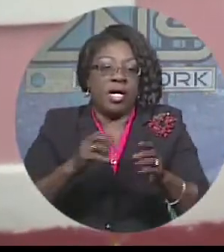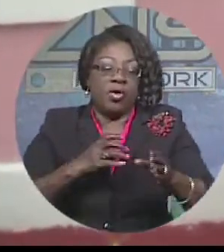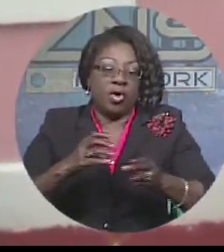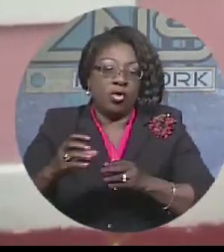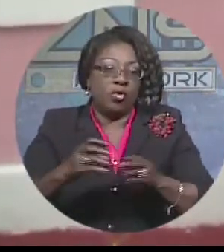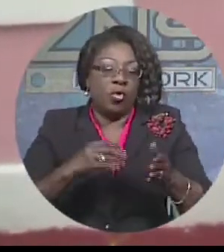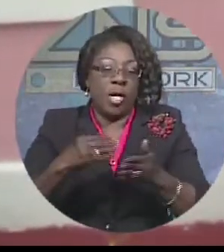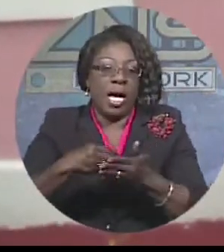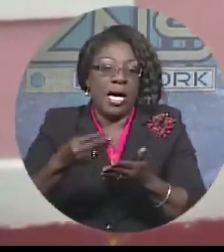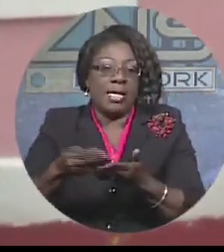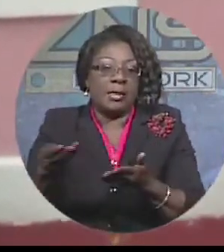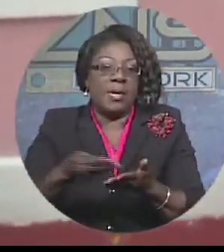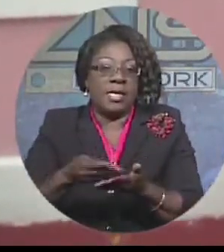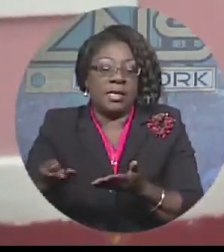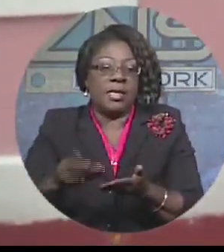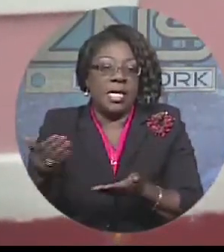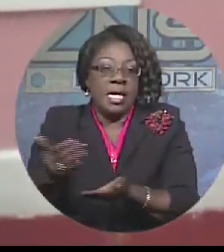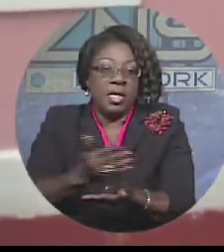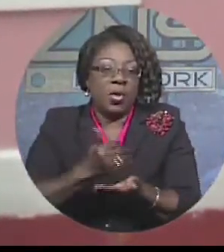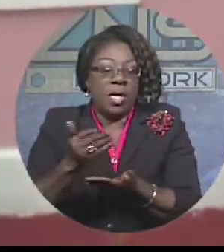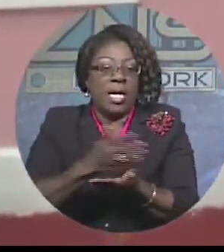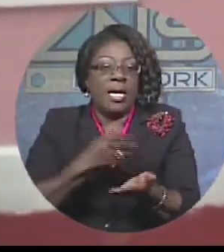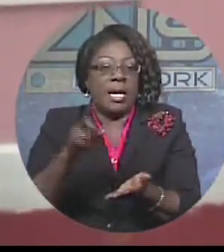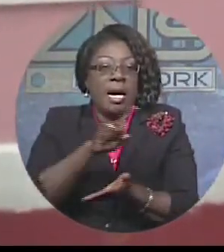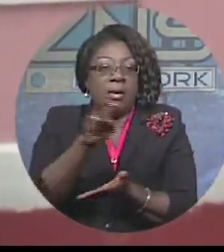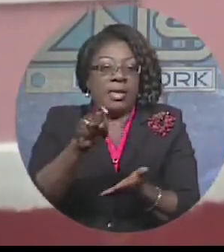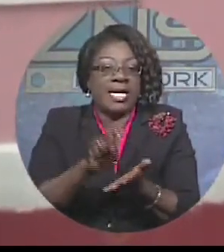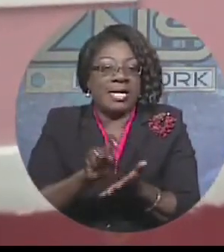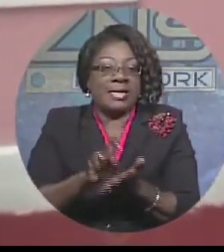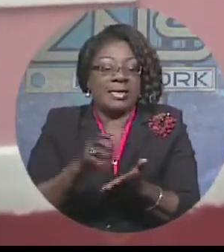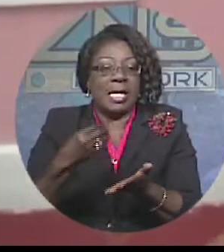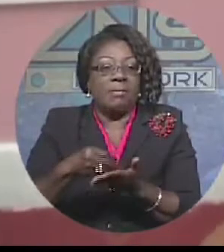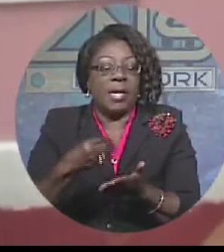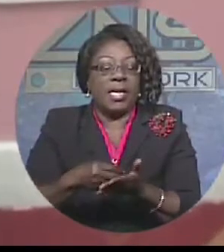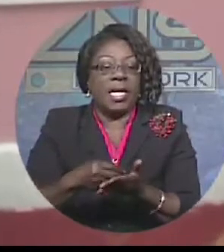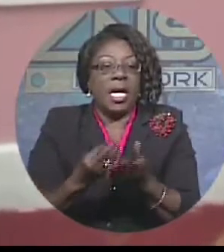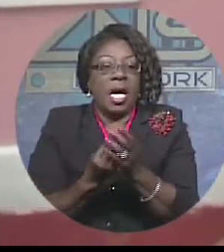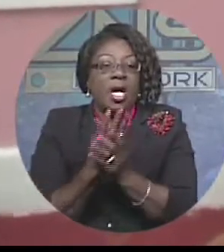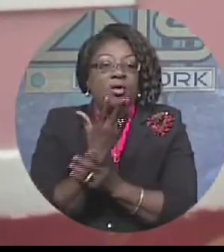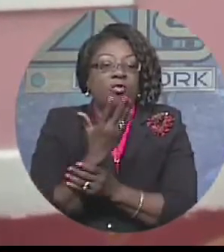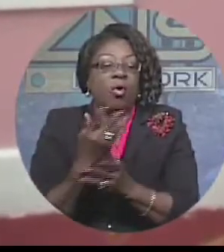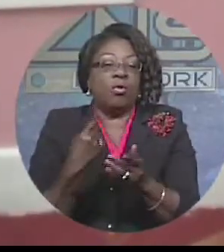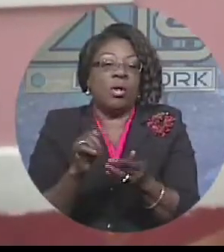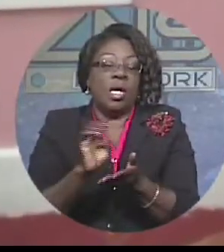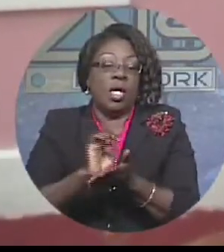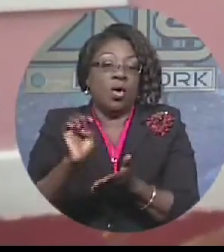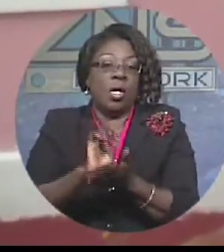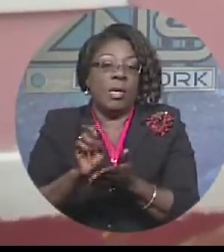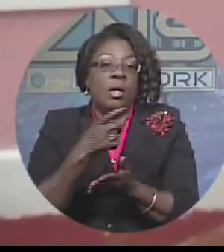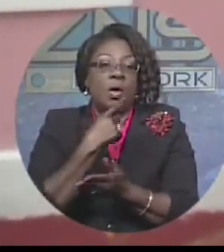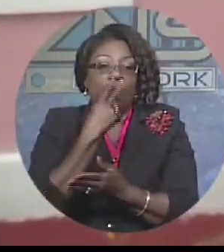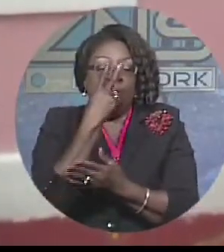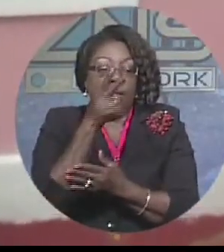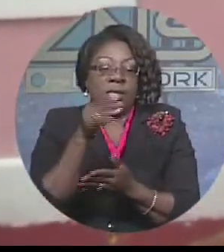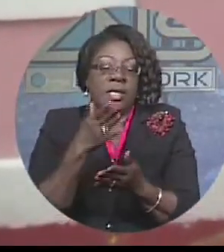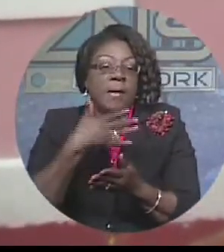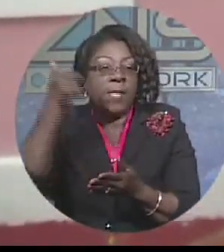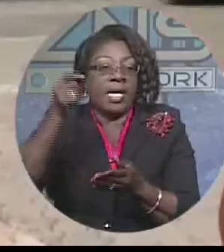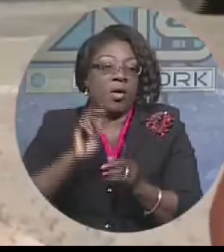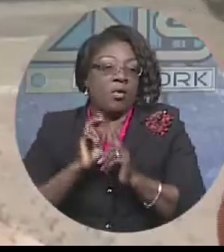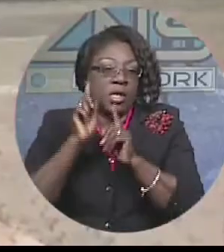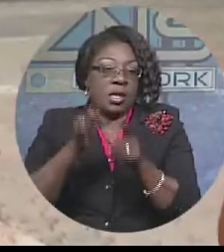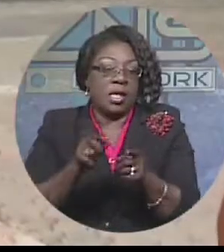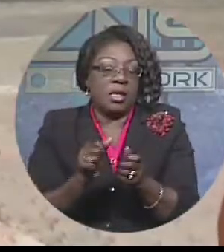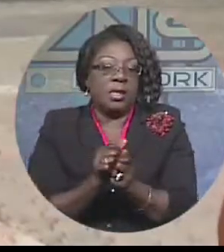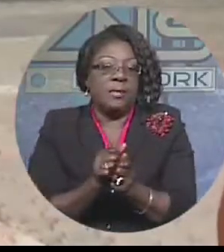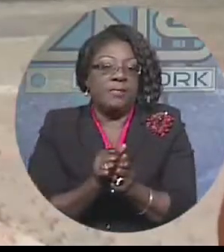expenses, better collect our revenue, and grow the economy, that we'll see some better results as we go into the new year.